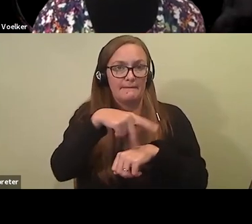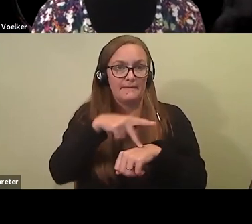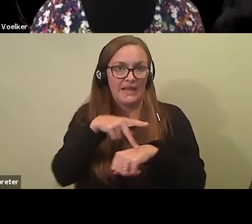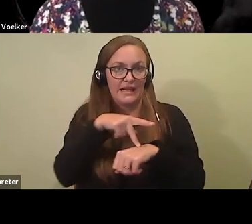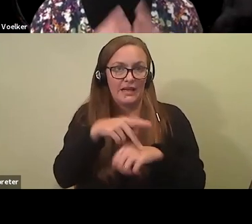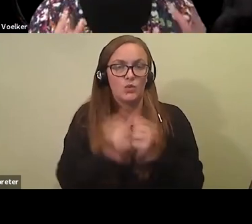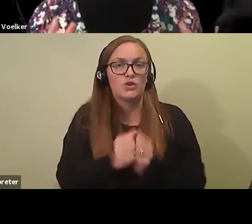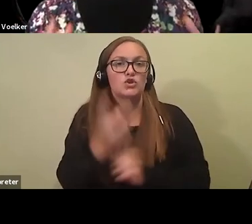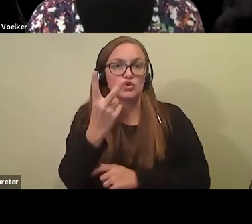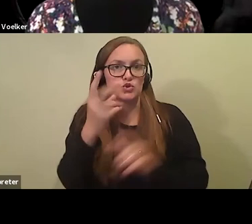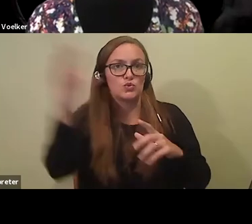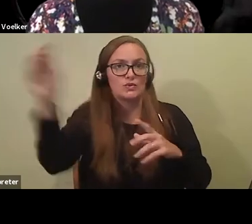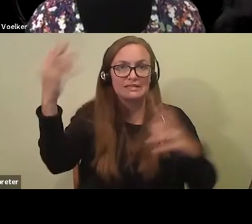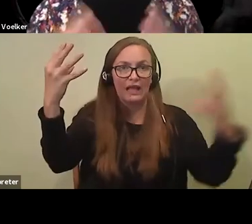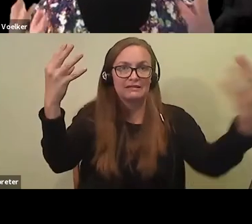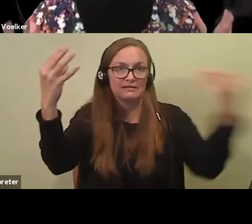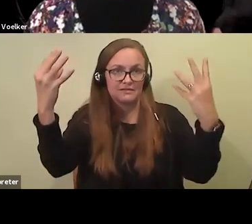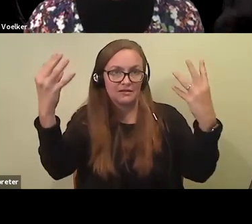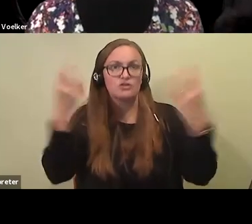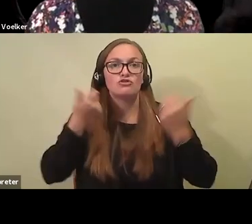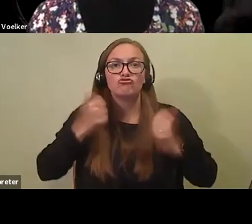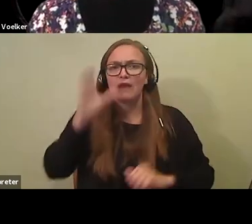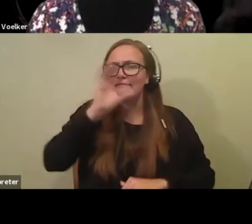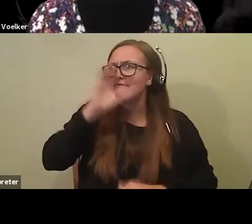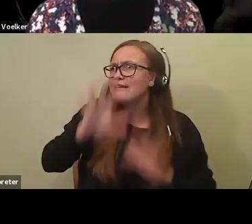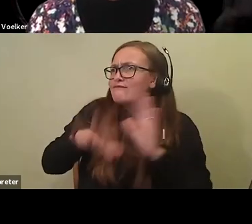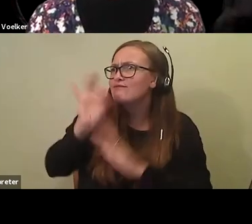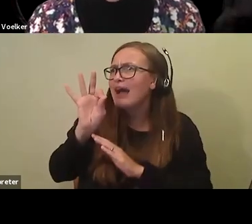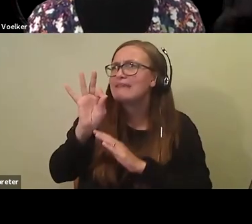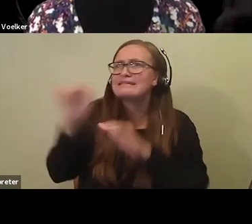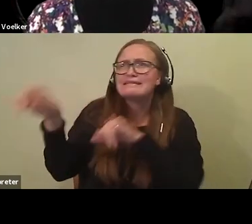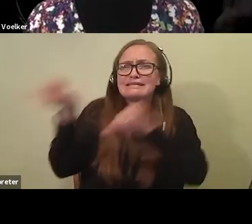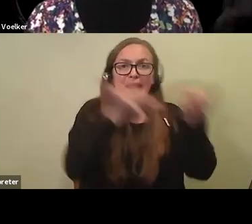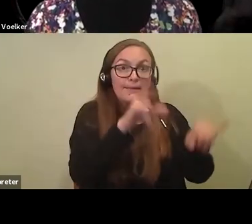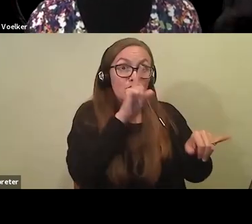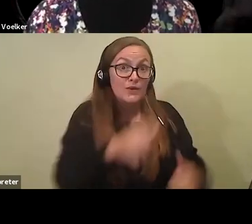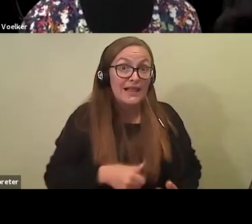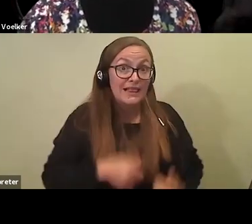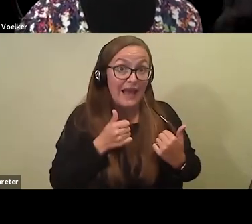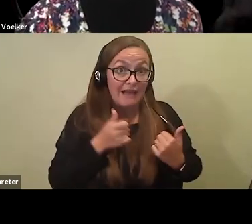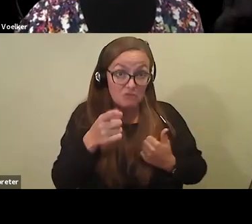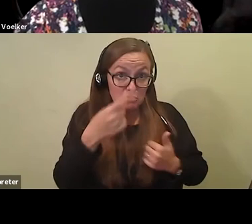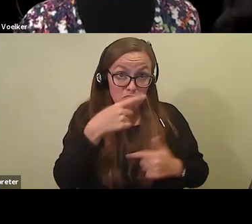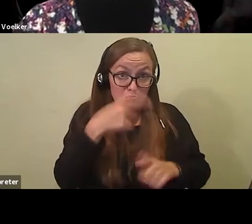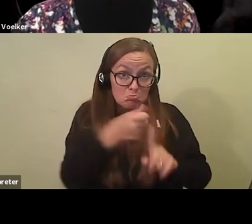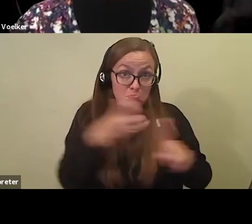find planets like Tatooine in real life. So could you talk a little bit more about that? Certainly.